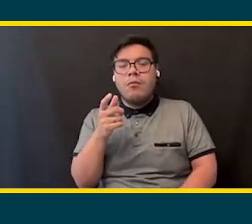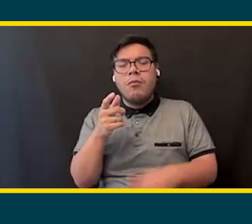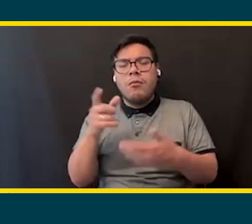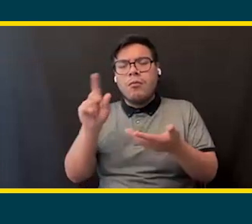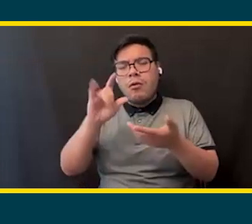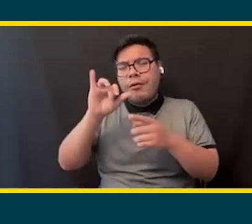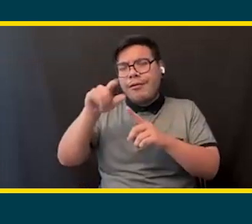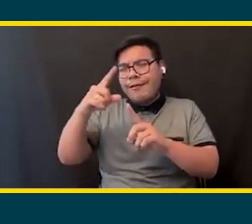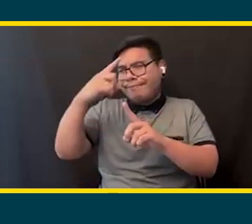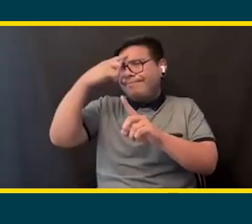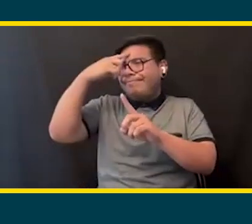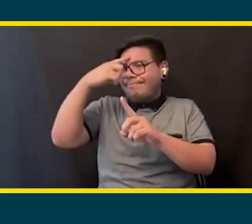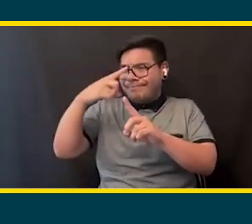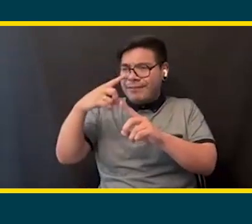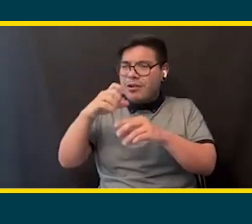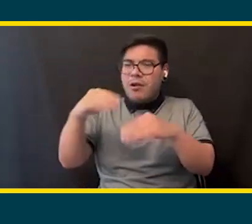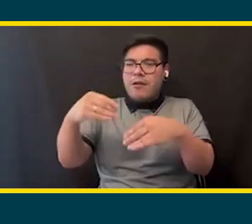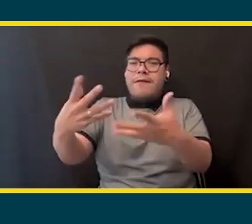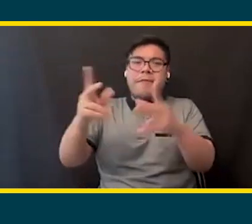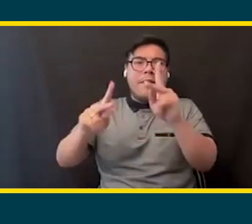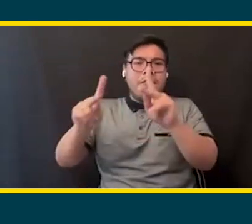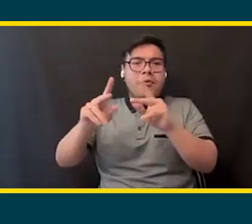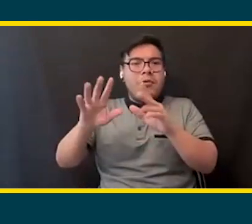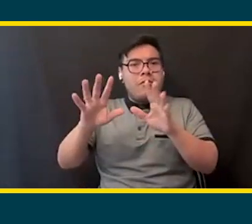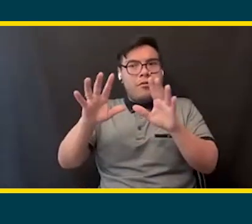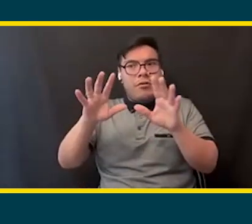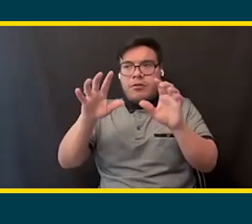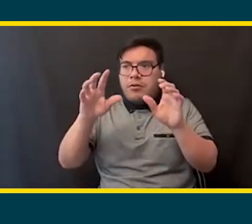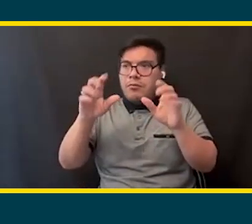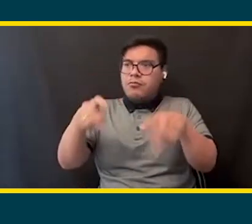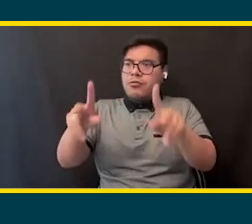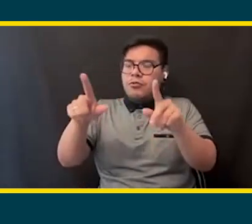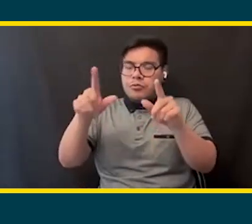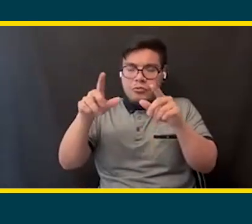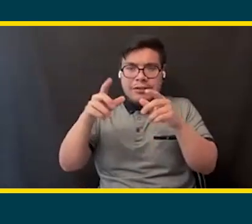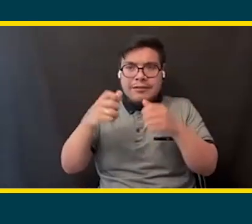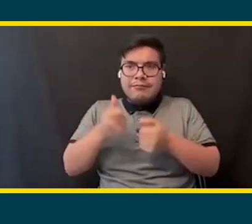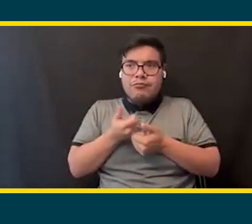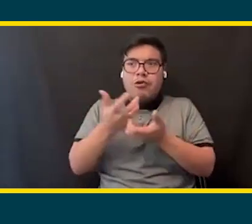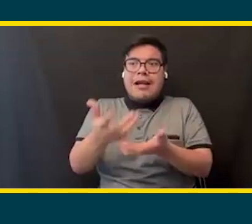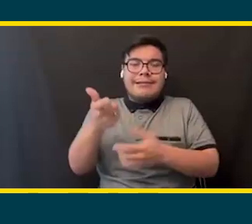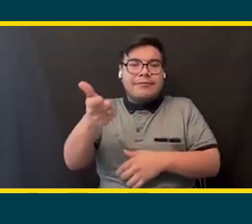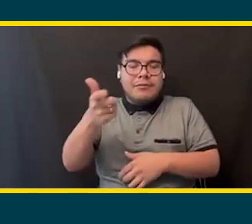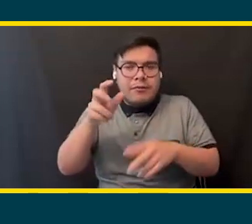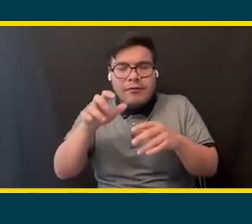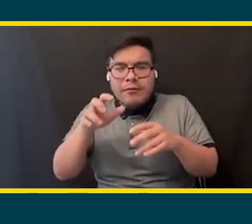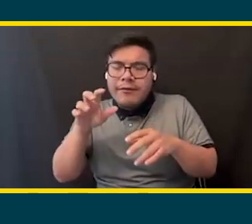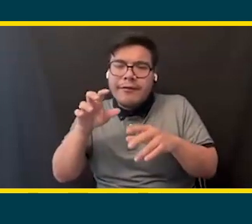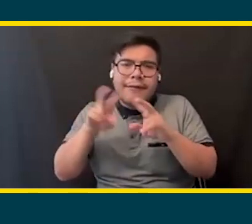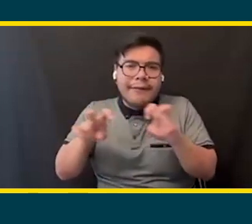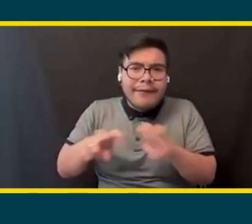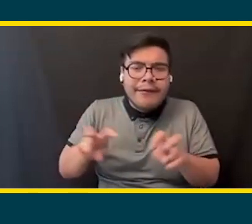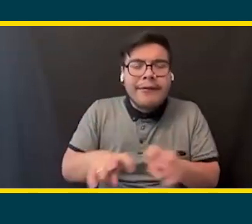idea of not giving people the ability to express themselves, to be able to explore those ideas, there are so many different aspects of that,